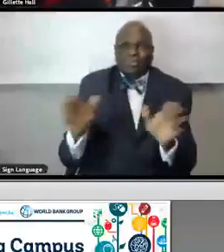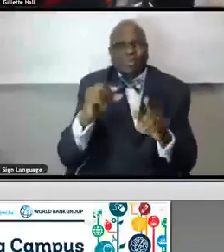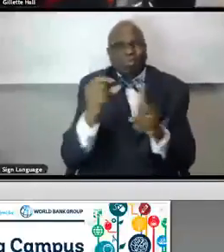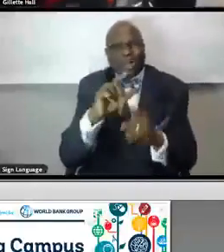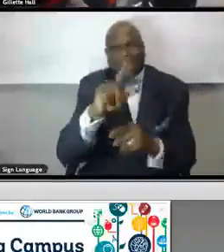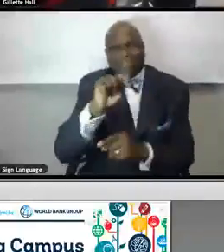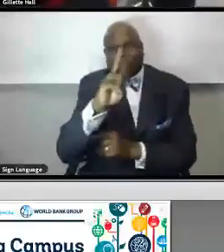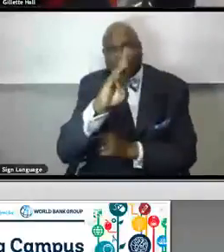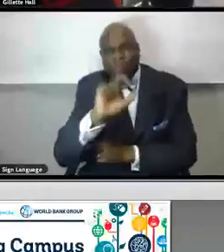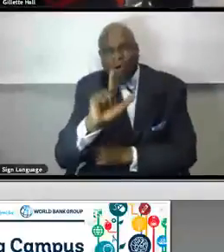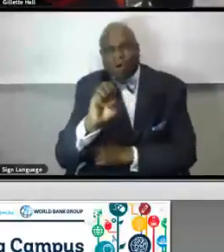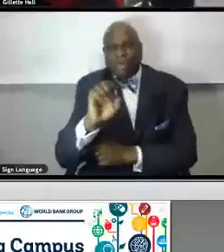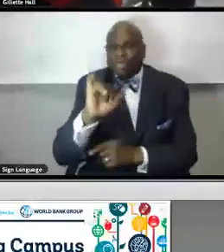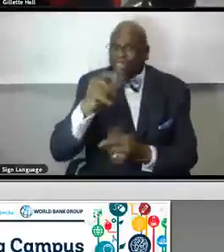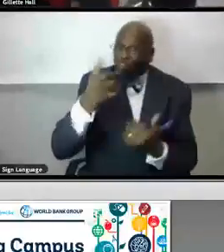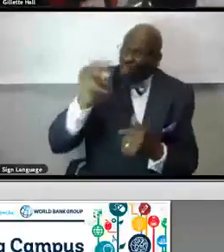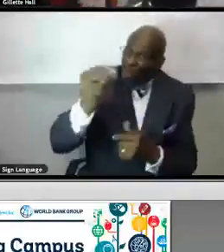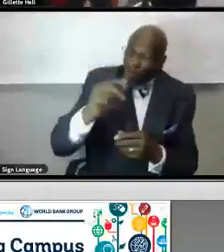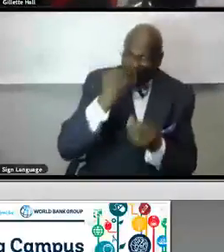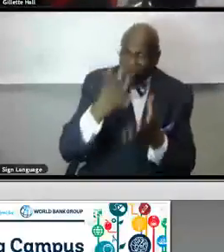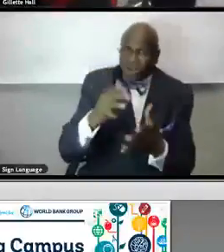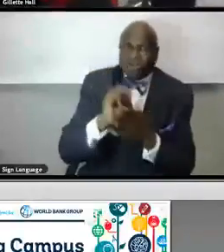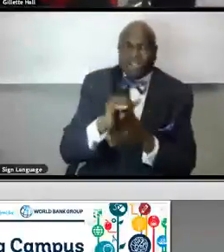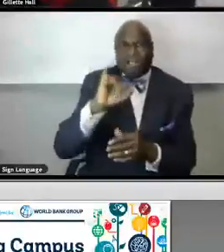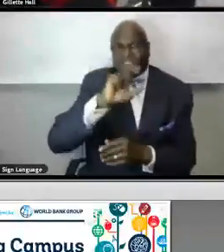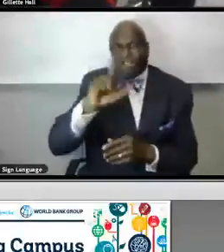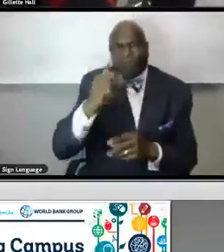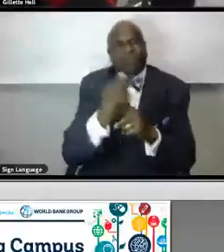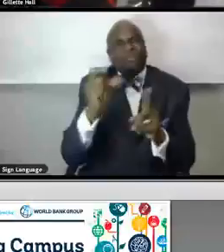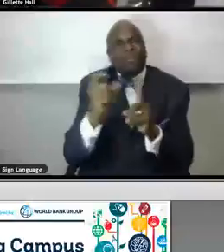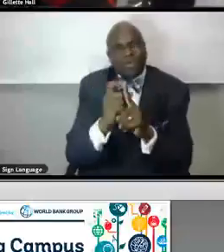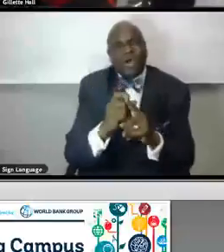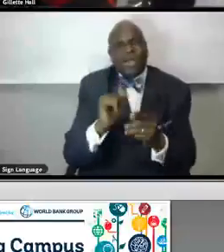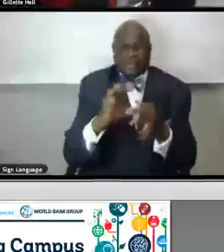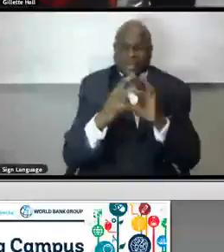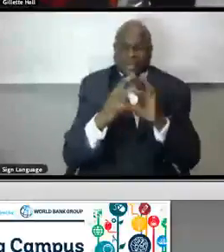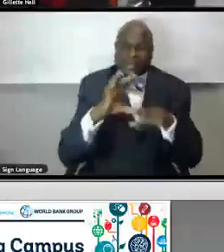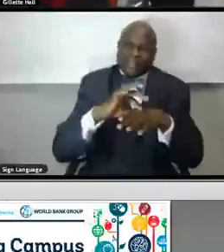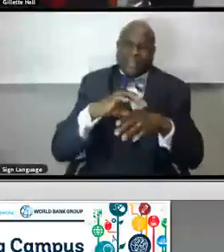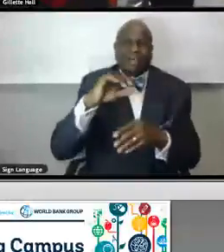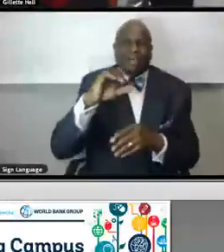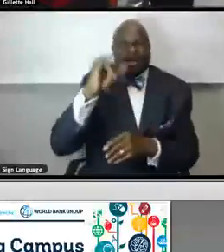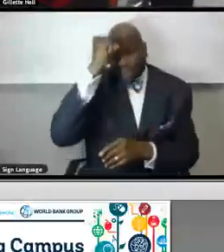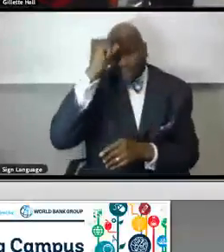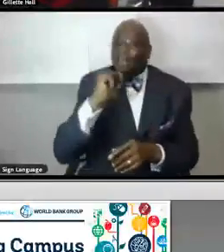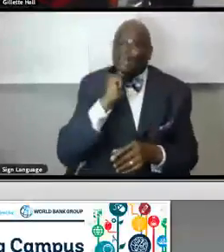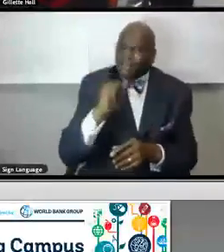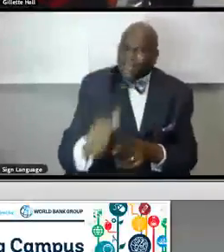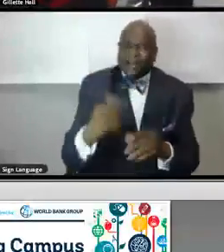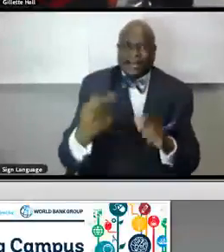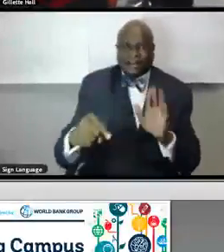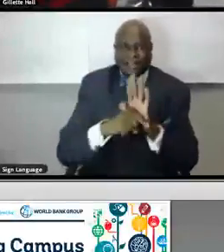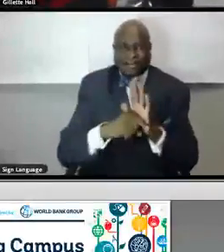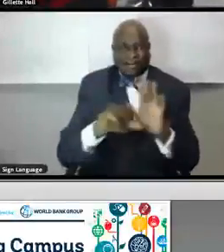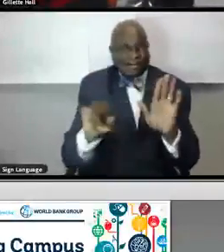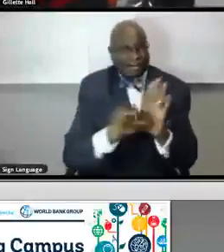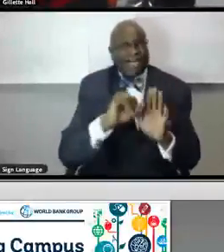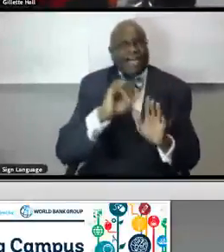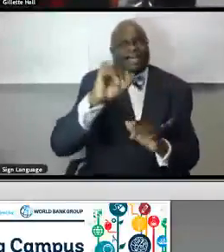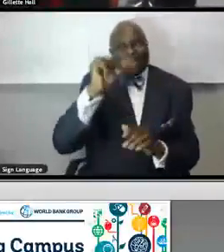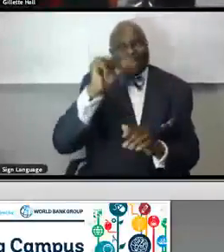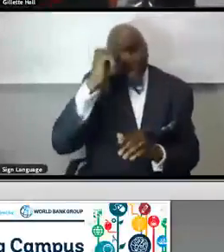tribal. John, just wanted to let you know that I think Jill used that term in the context of India. It's not a pejorative, it is in the Indian